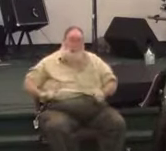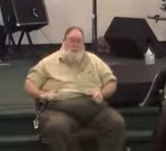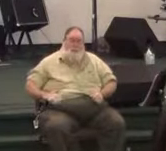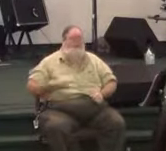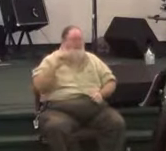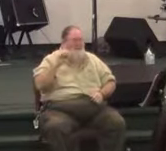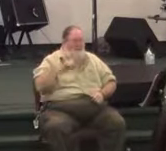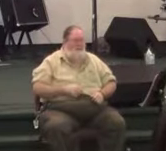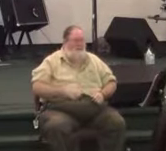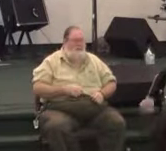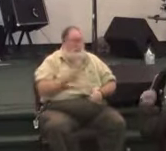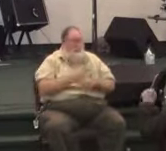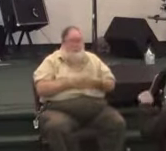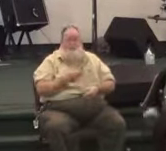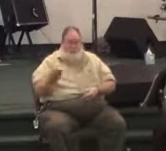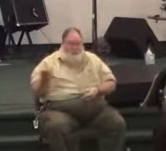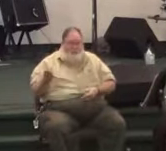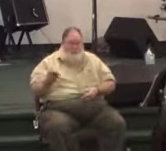that's good. Some of you are excited.